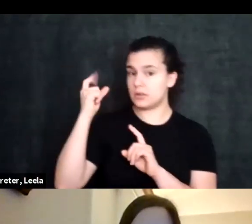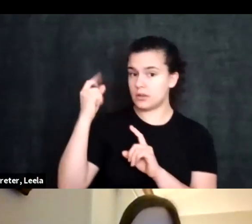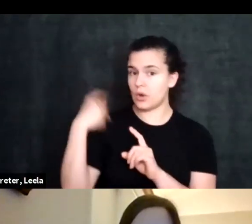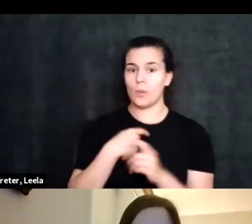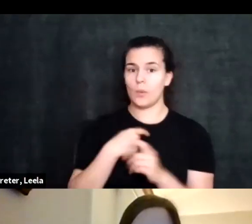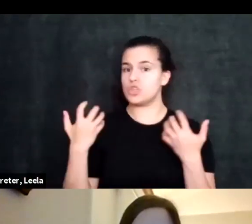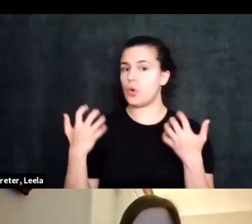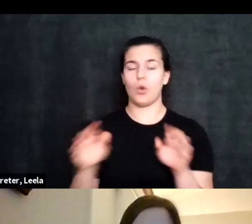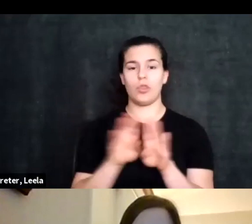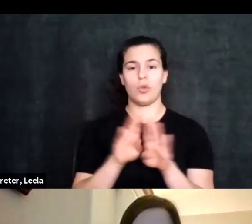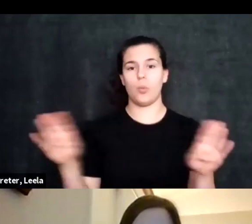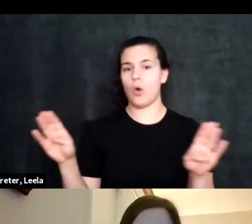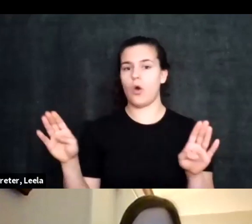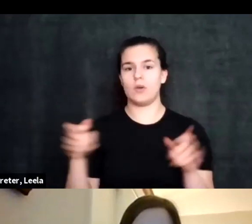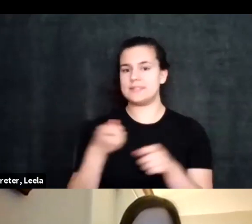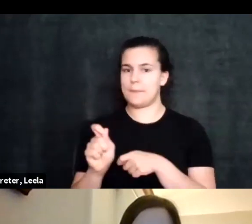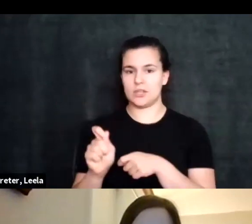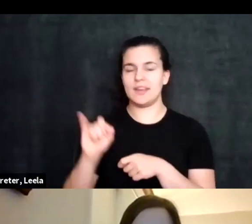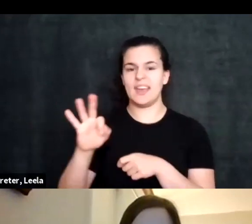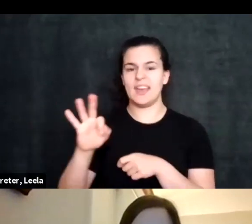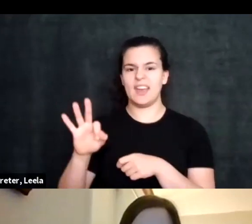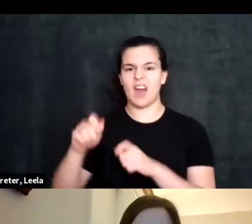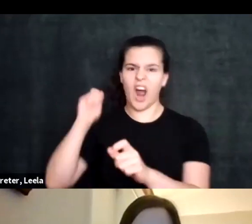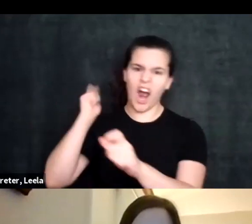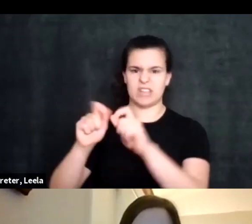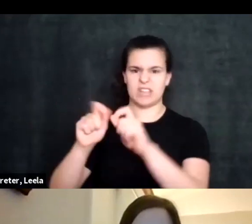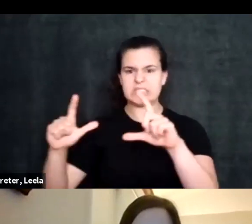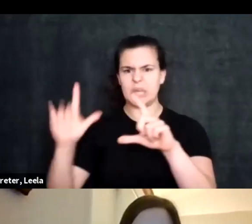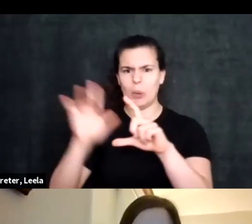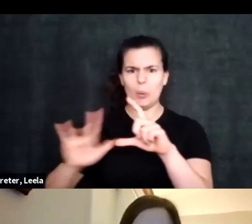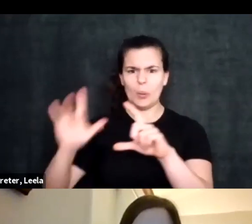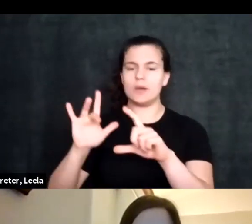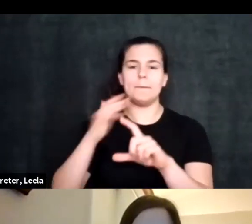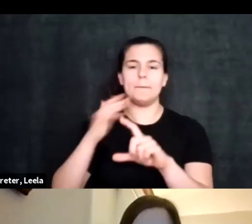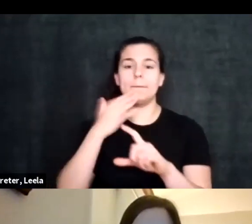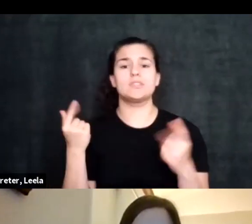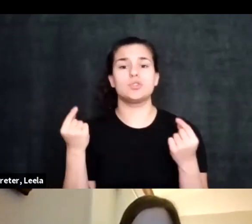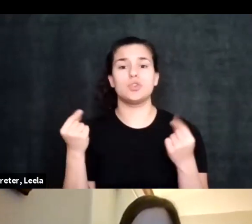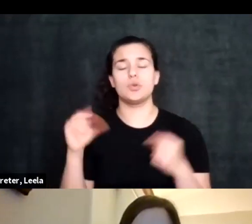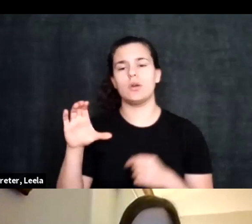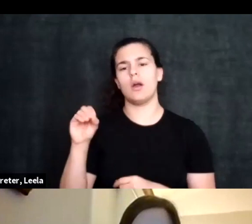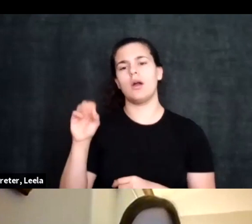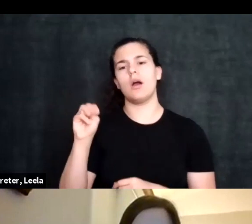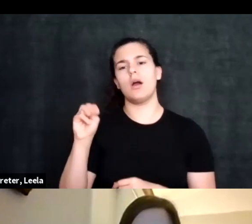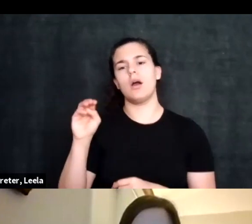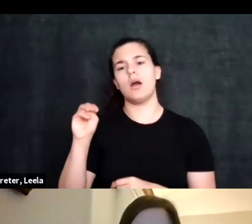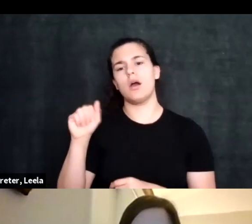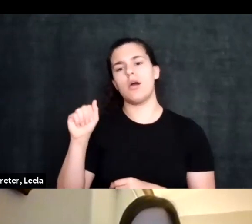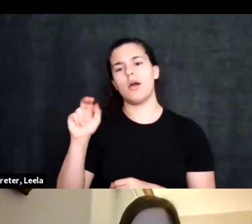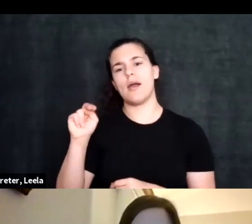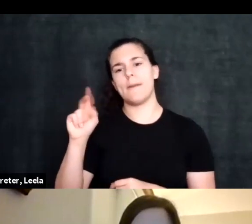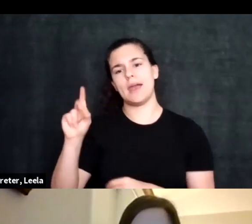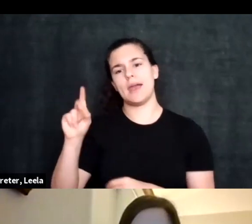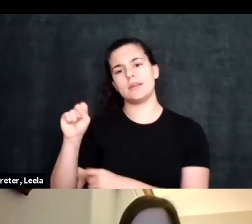property. If it's a big hole, then obviously, yes, that would be an issue. Your best bet is always to use command strips just to ensure the safety of the room and you, of